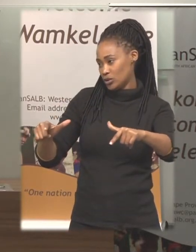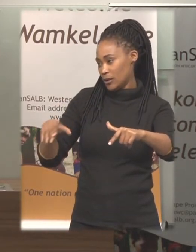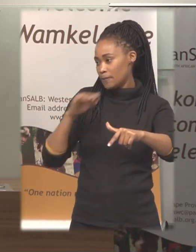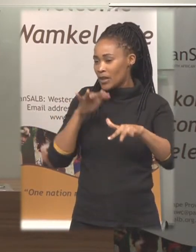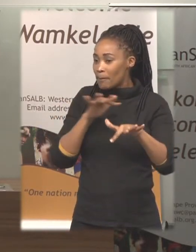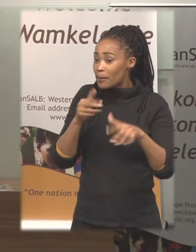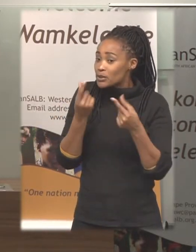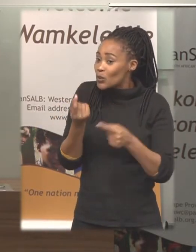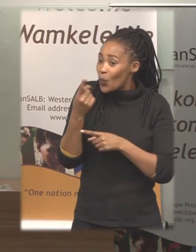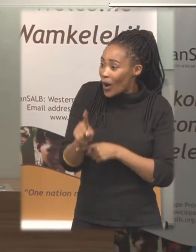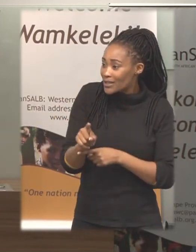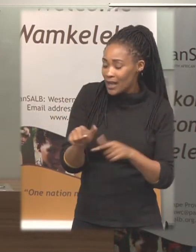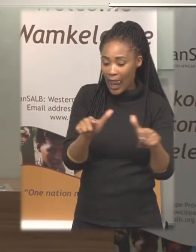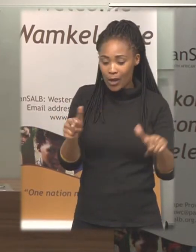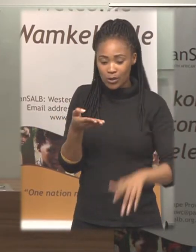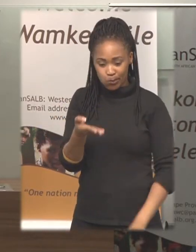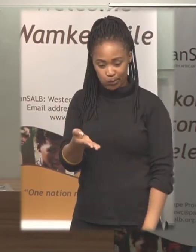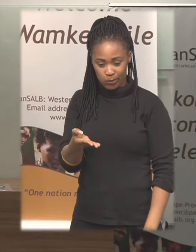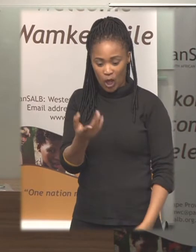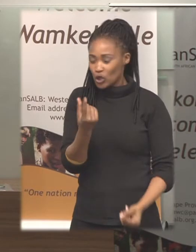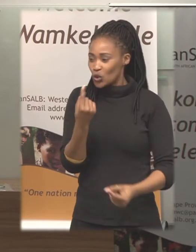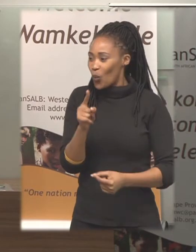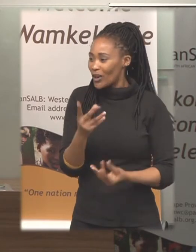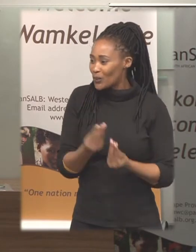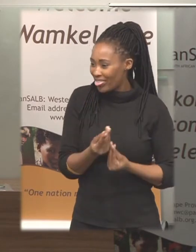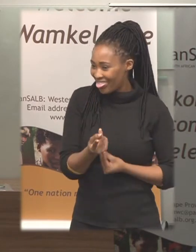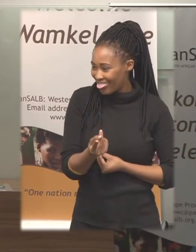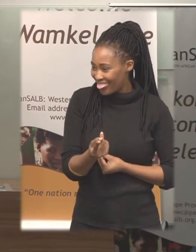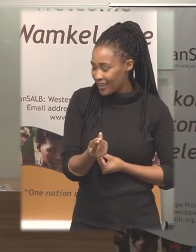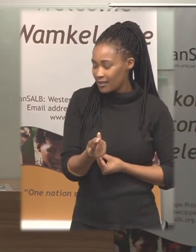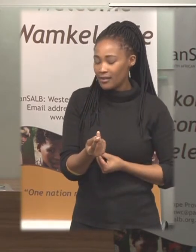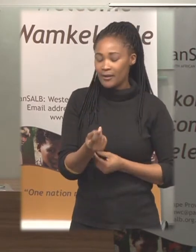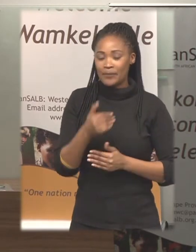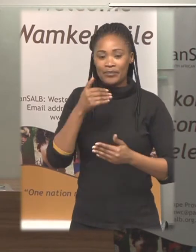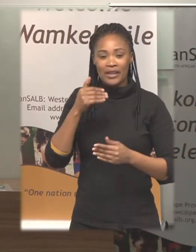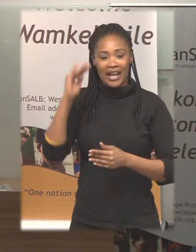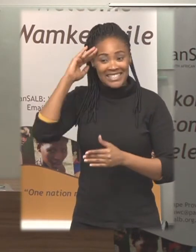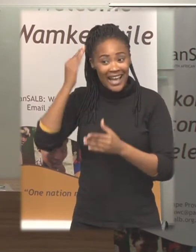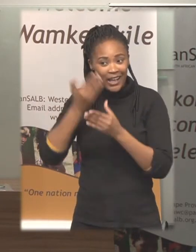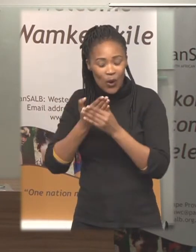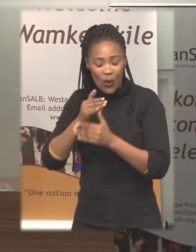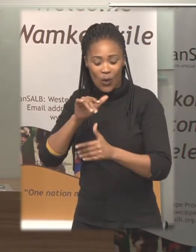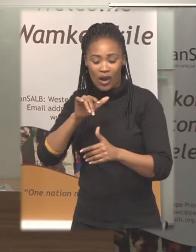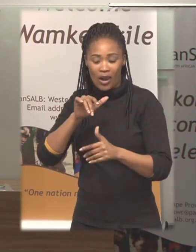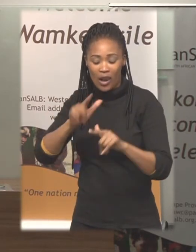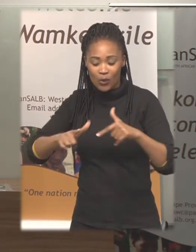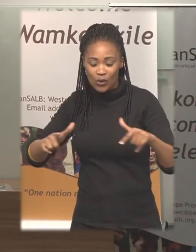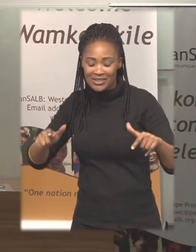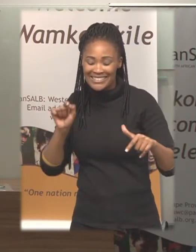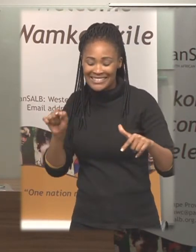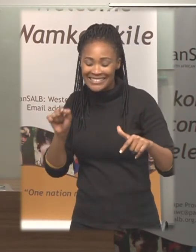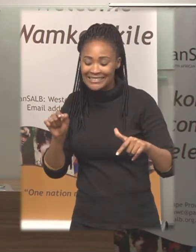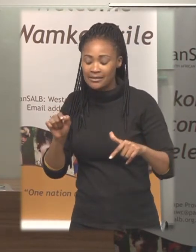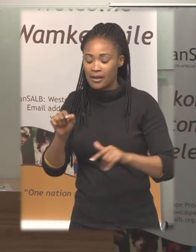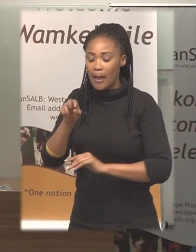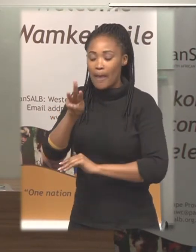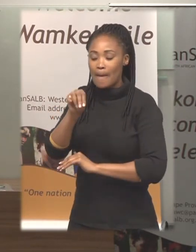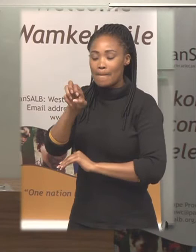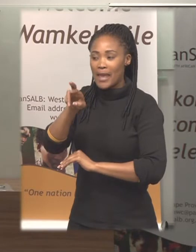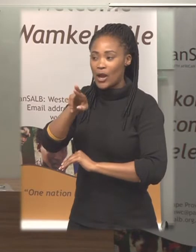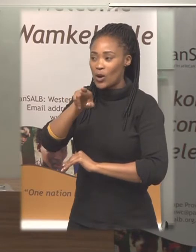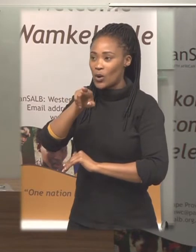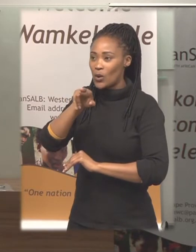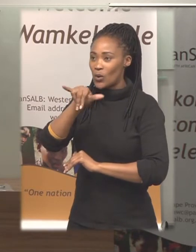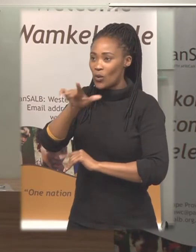what people do with language. In the psycholinguistic side, Meryl Swain talks about it